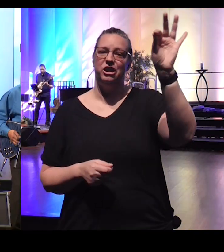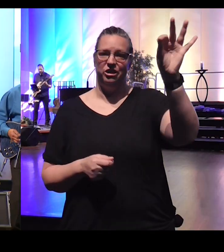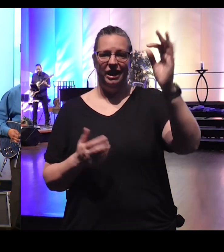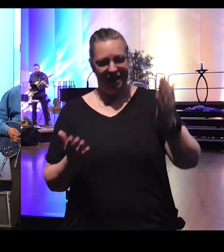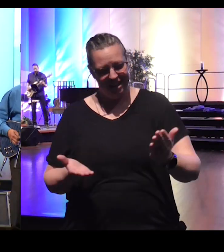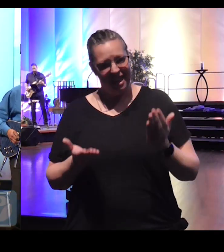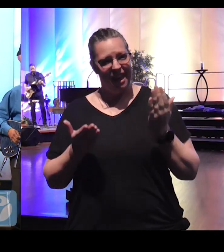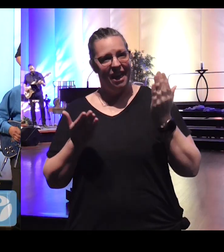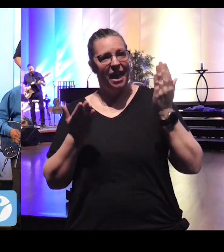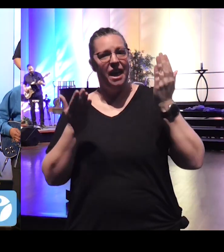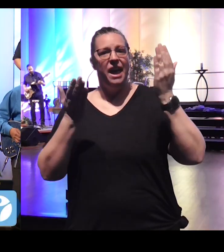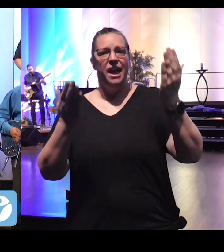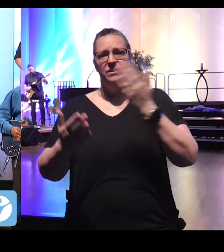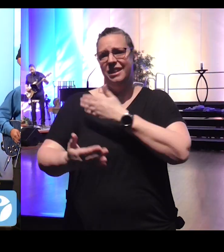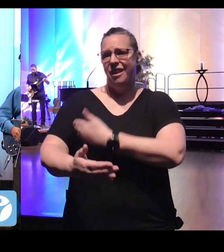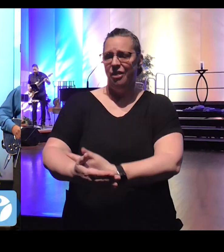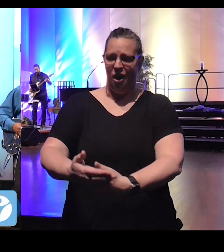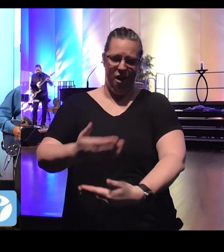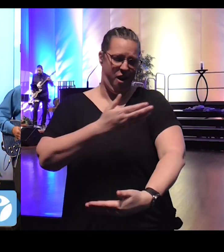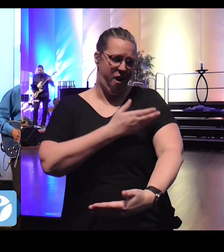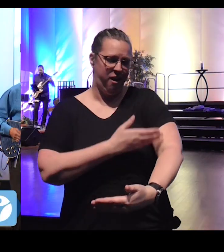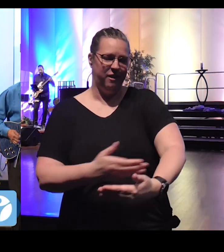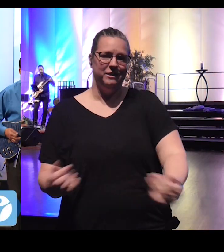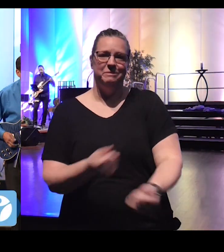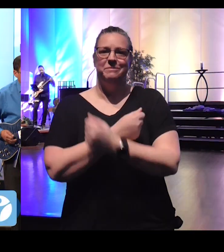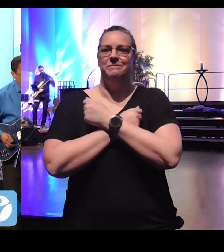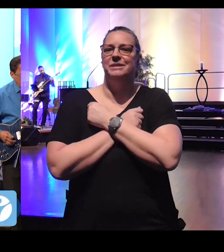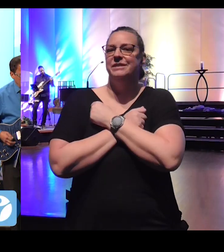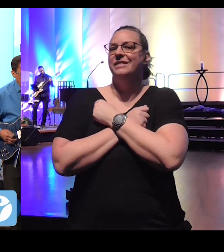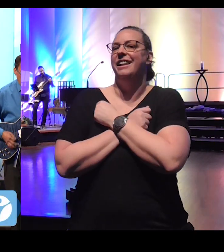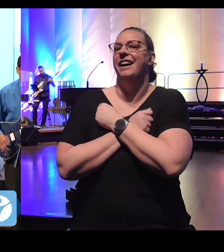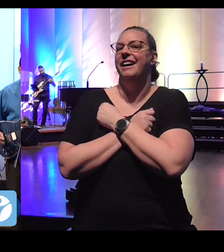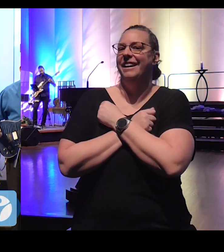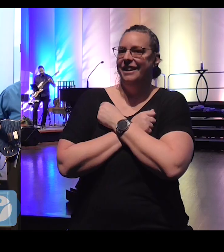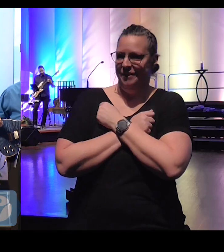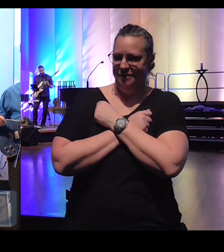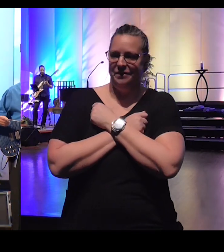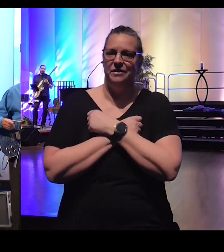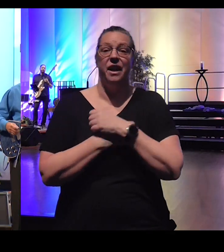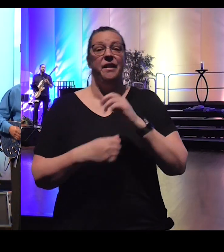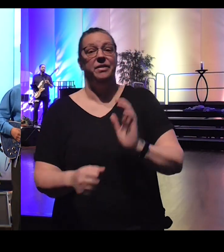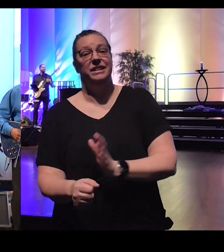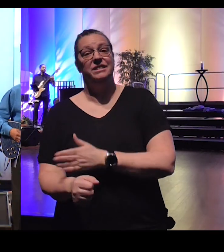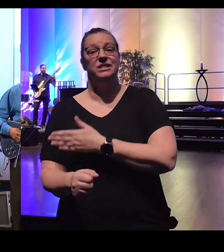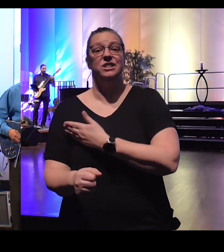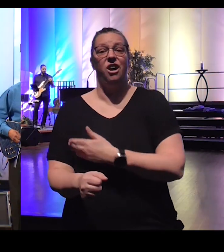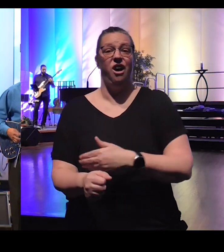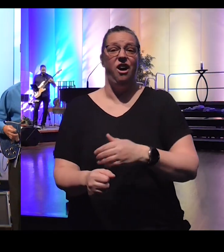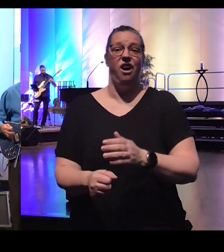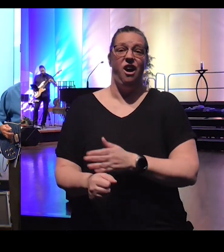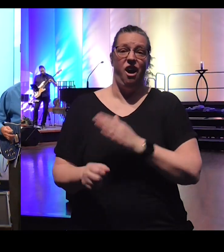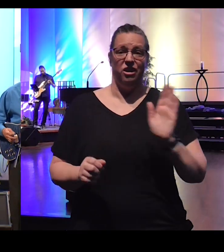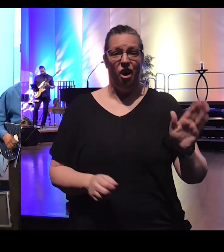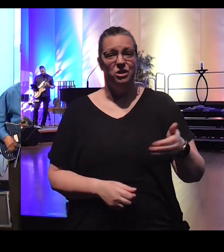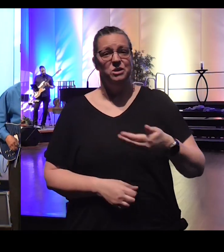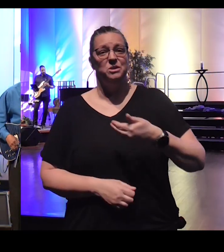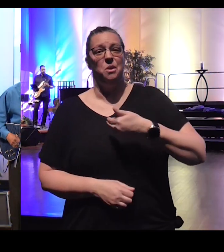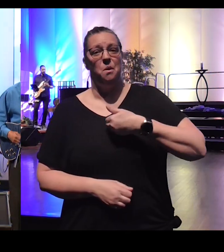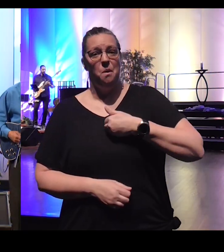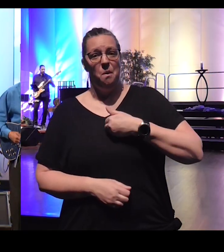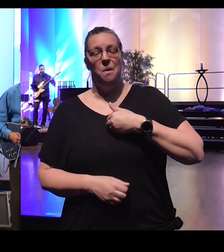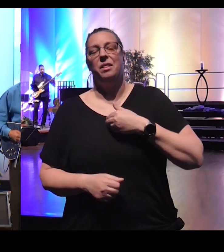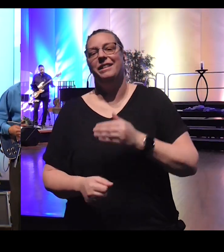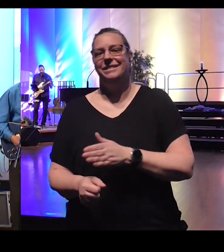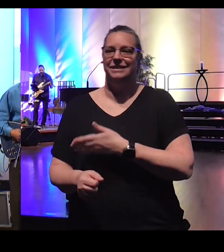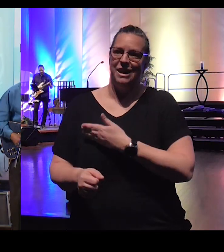lifted on the strong arms of love. And this song has a